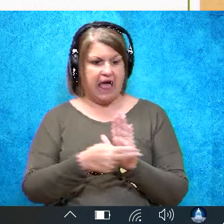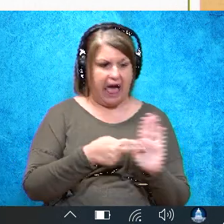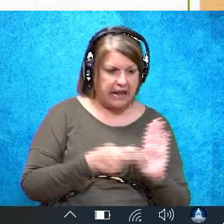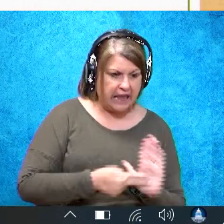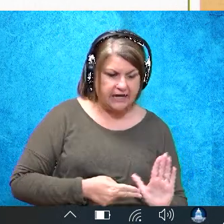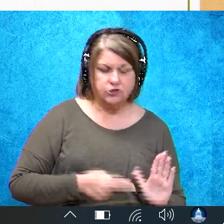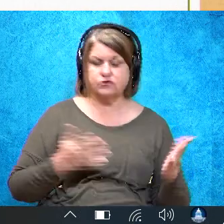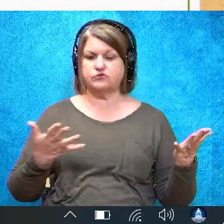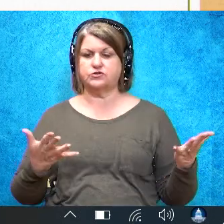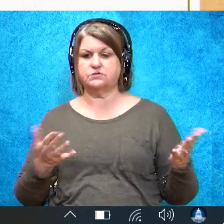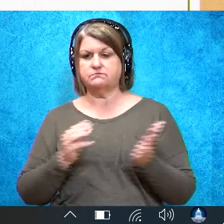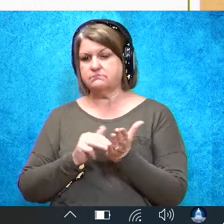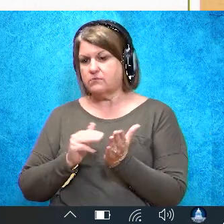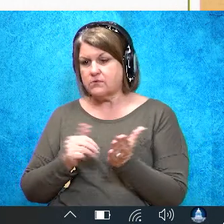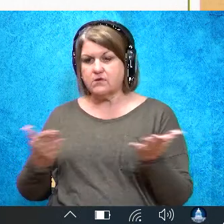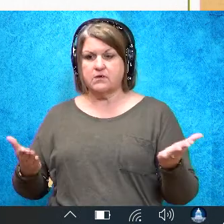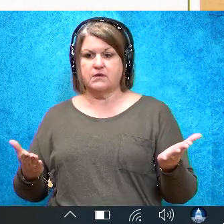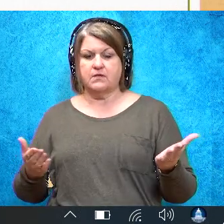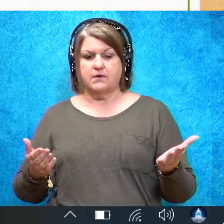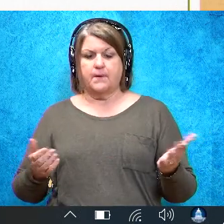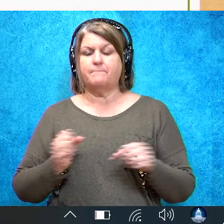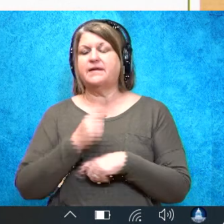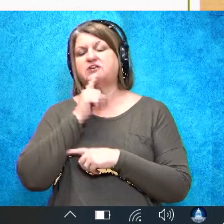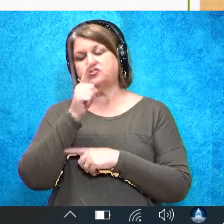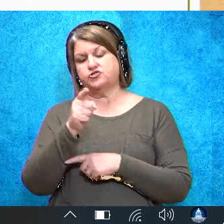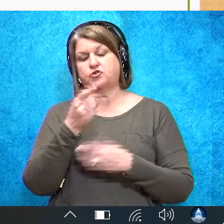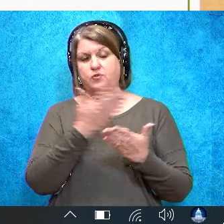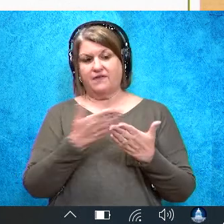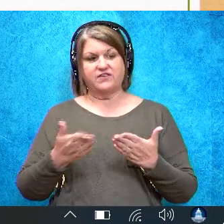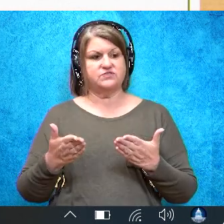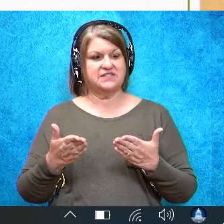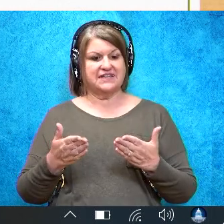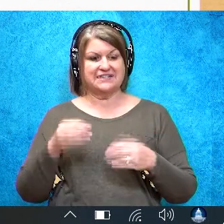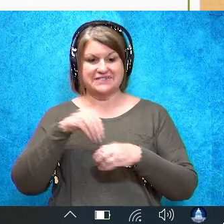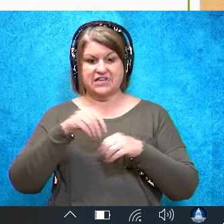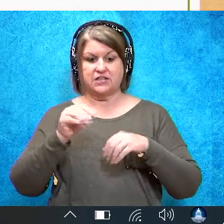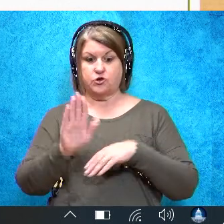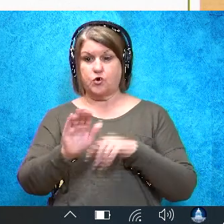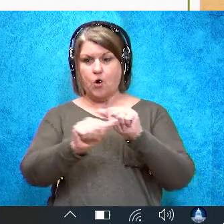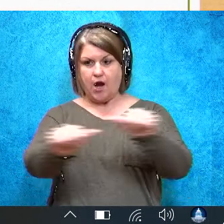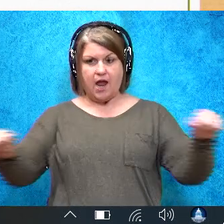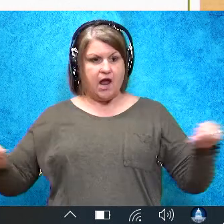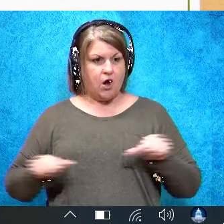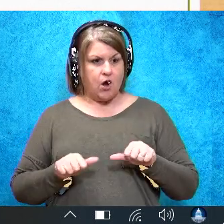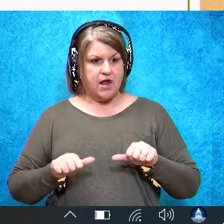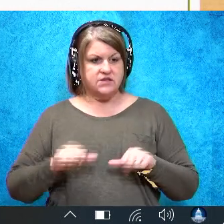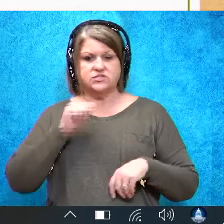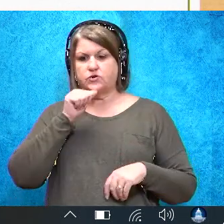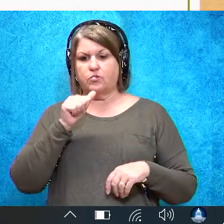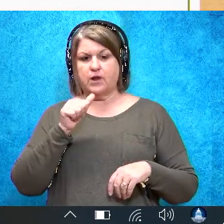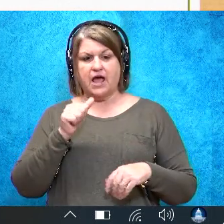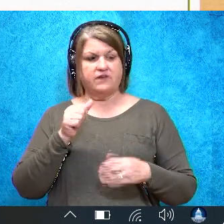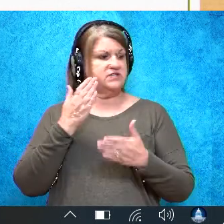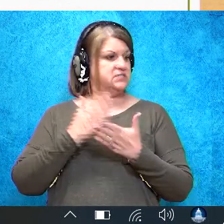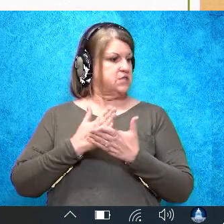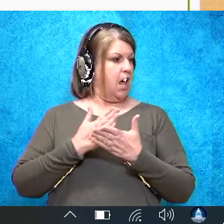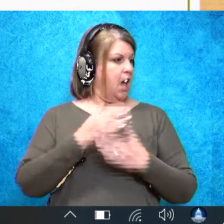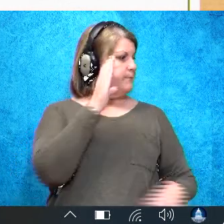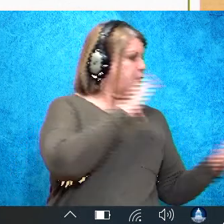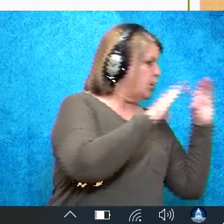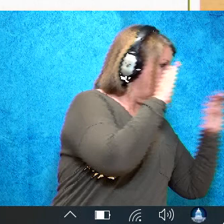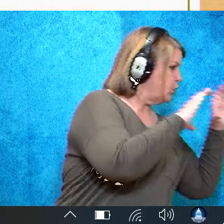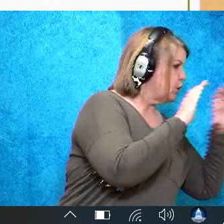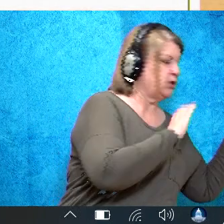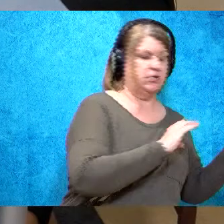you, just making sure you have those things on hand so that you don't have to stop and look for those items. Yeah, and I just wanted to